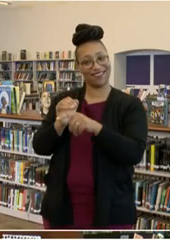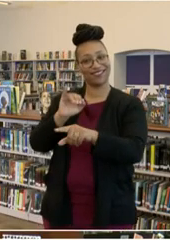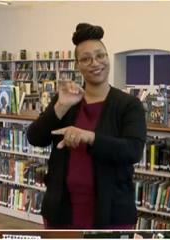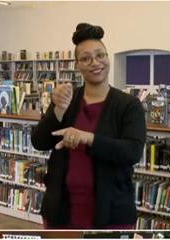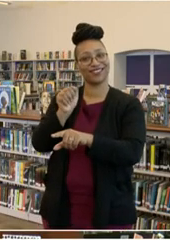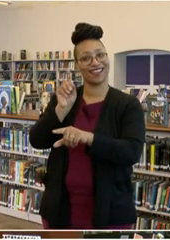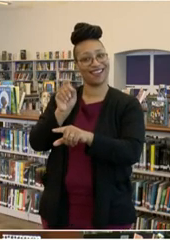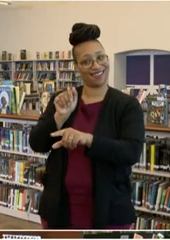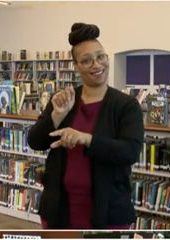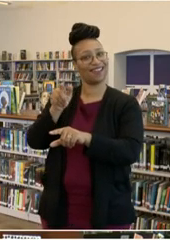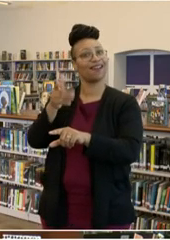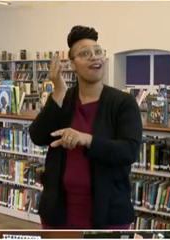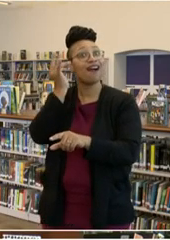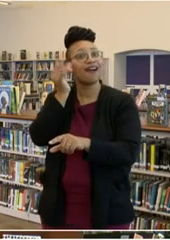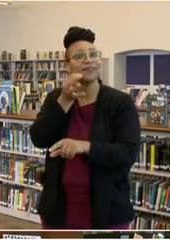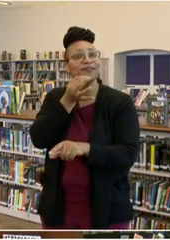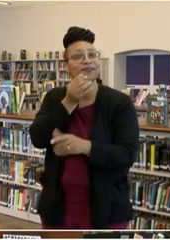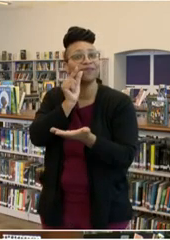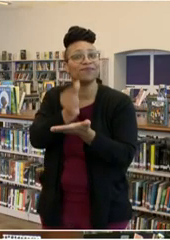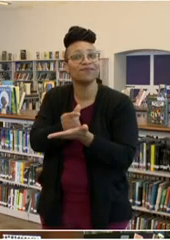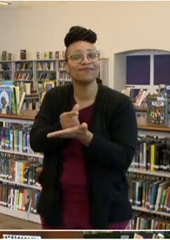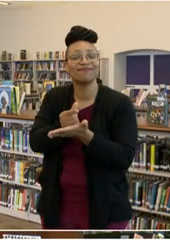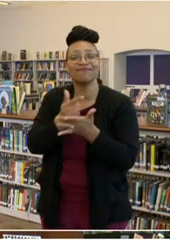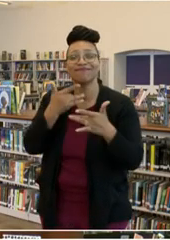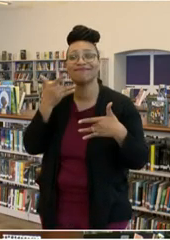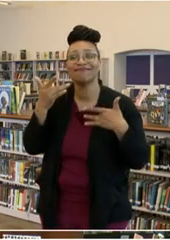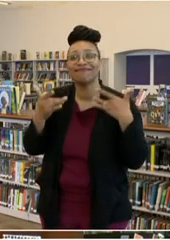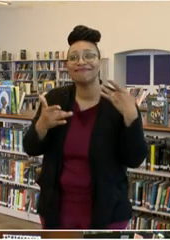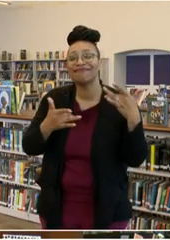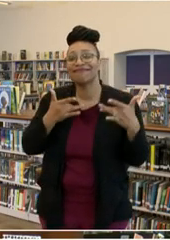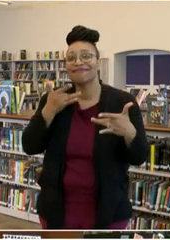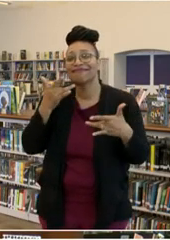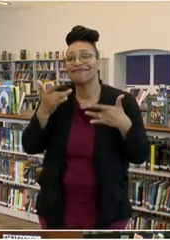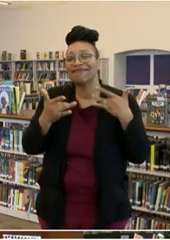it's always a pleasure to meet young people who are interested in